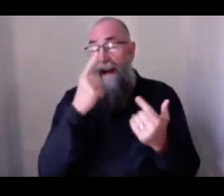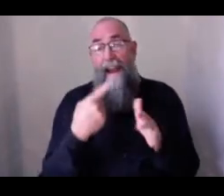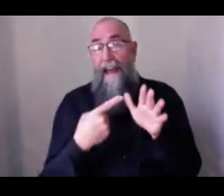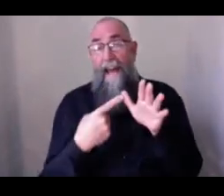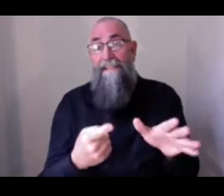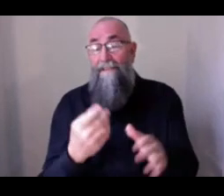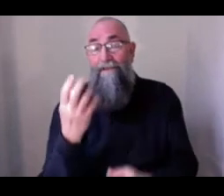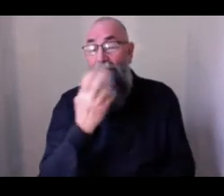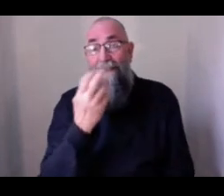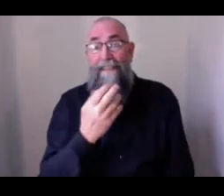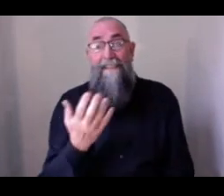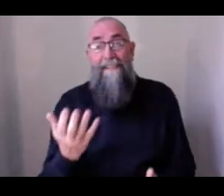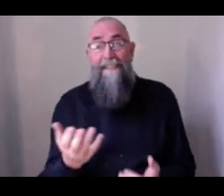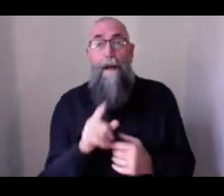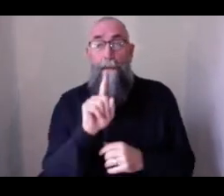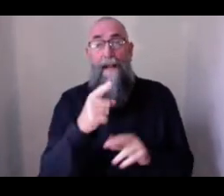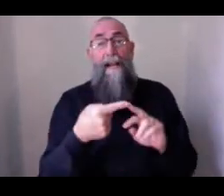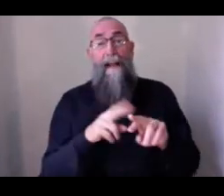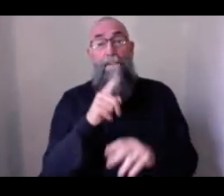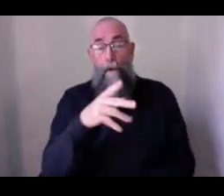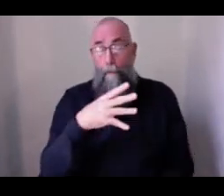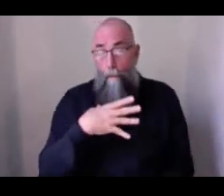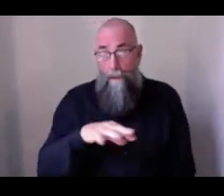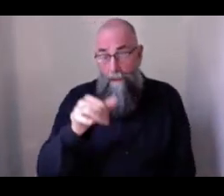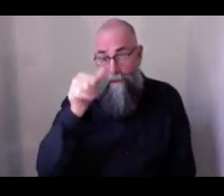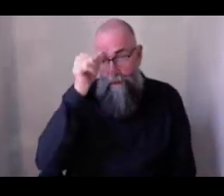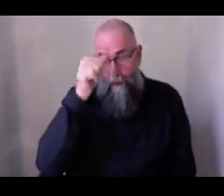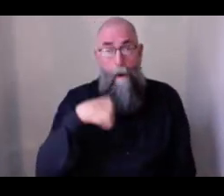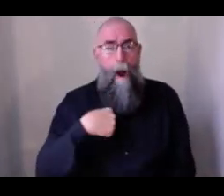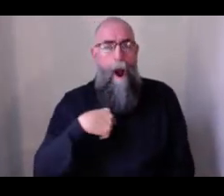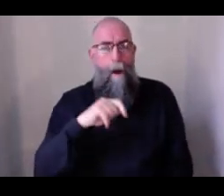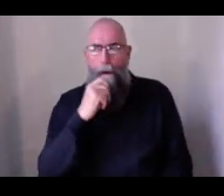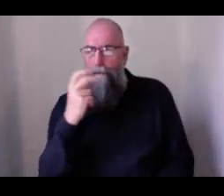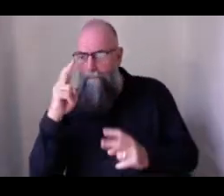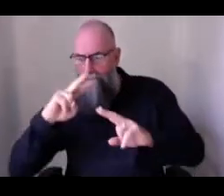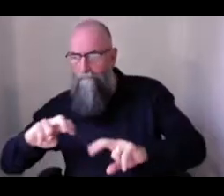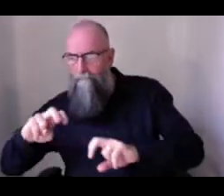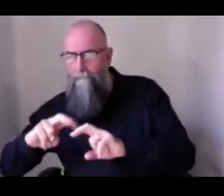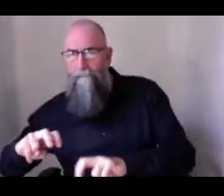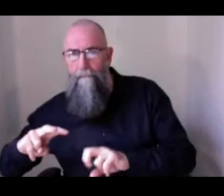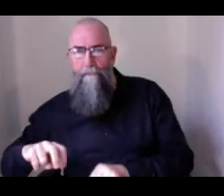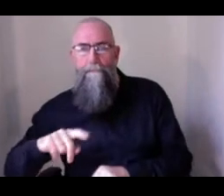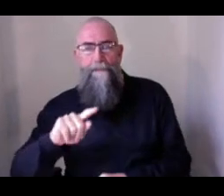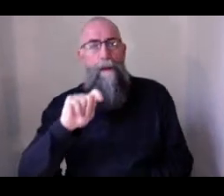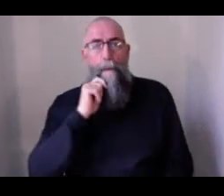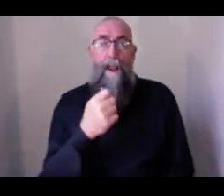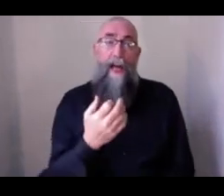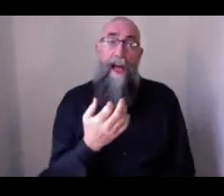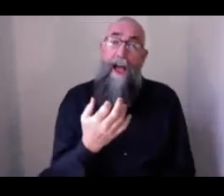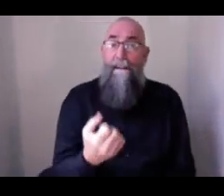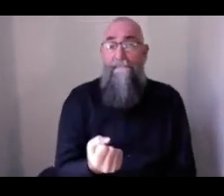But if you really want to know, we can find out and let you know. There will be some kind